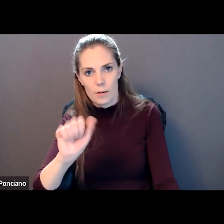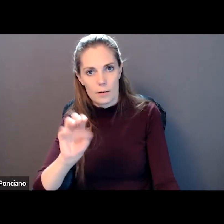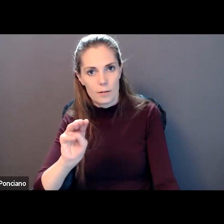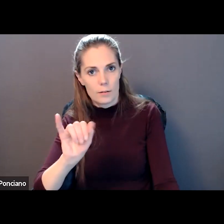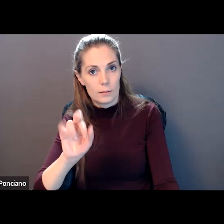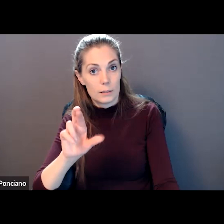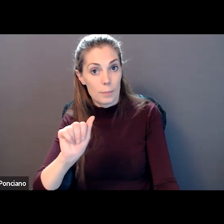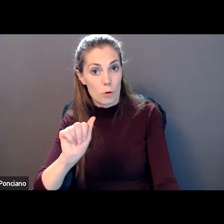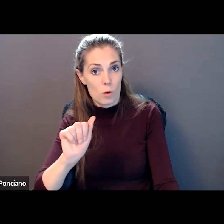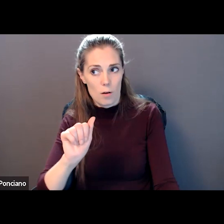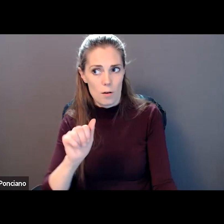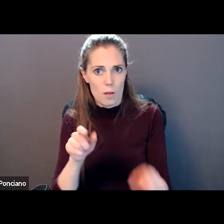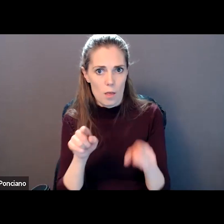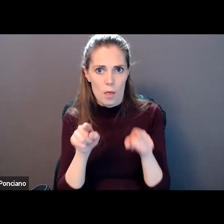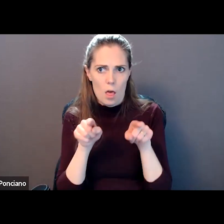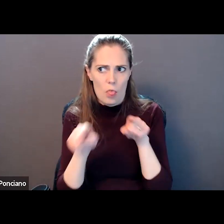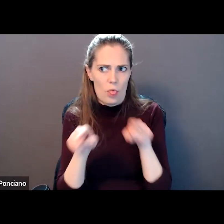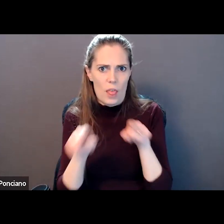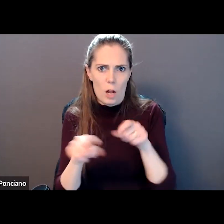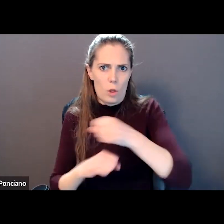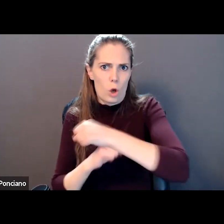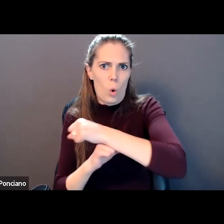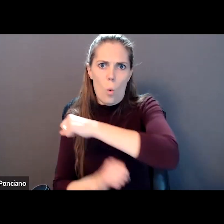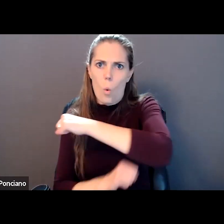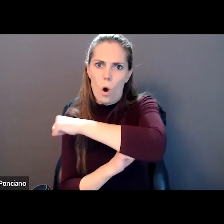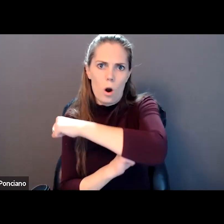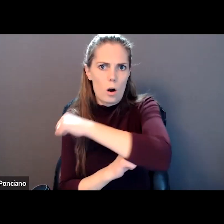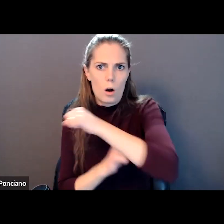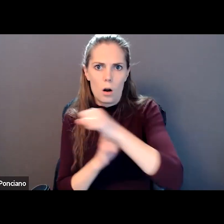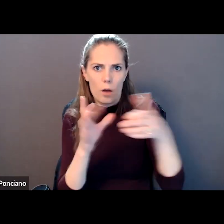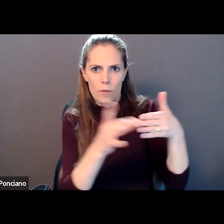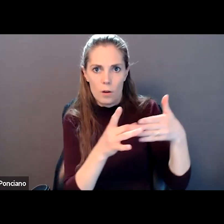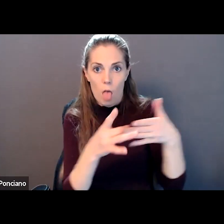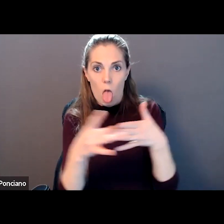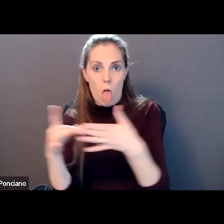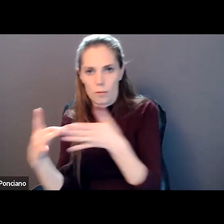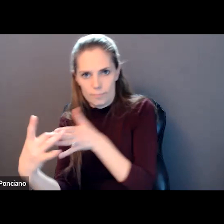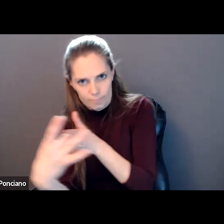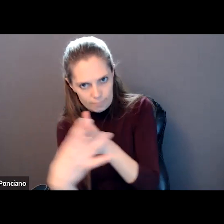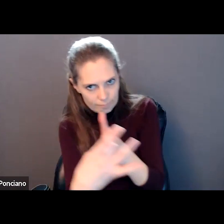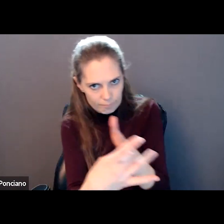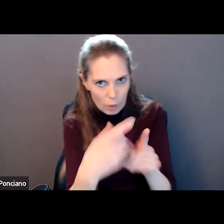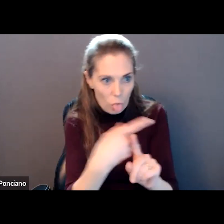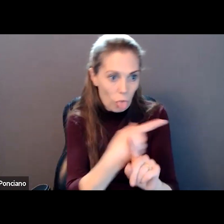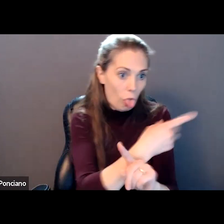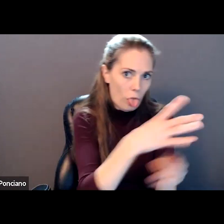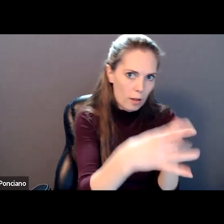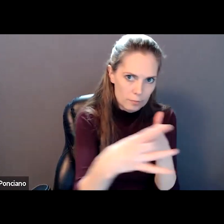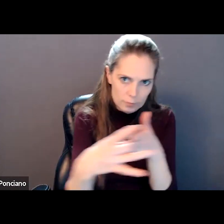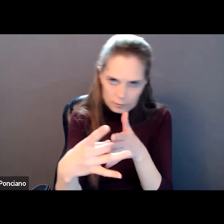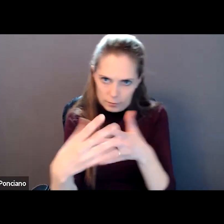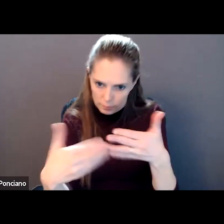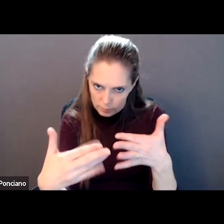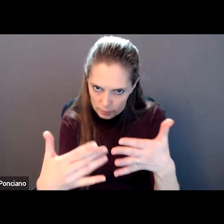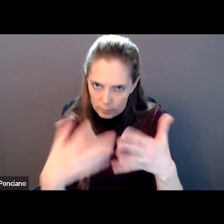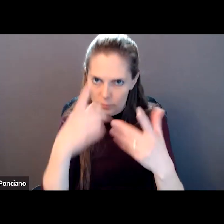the core of keeping us on track and bringing us to the successful outcome